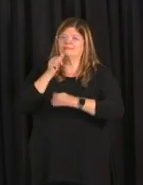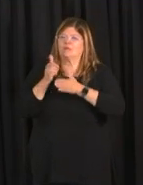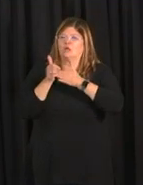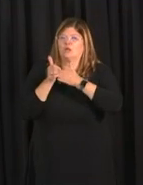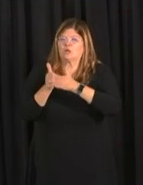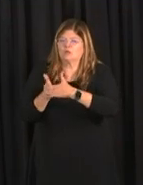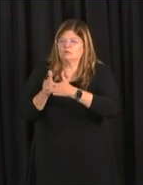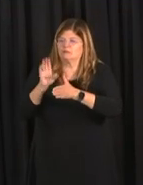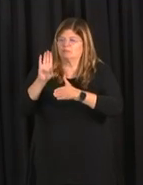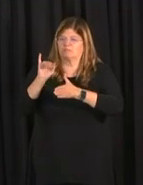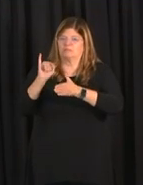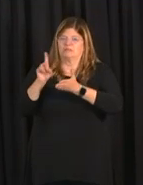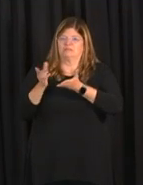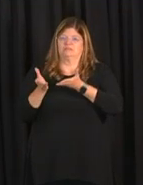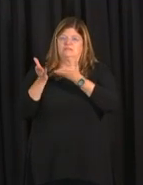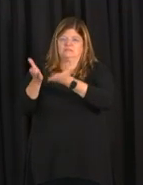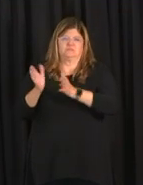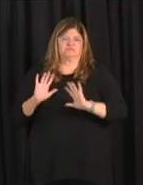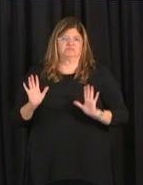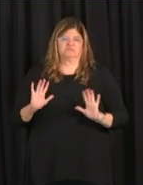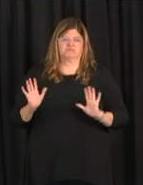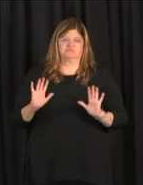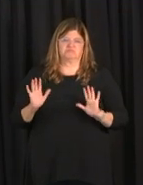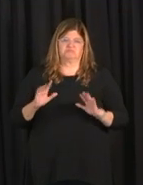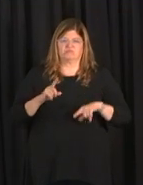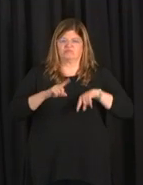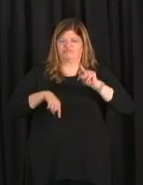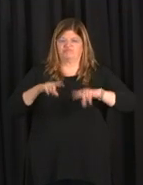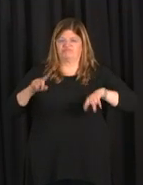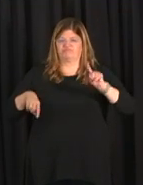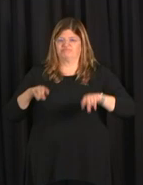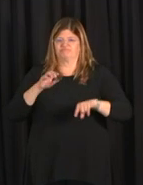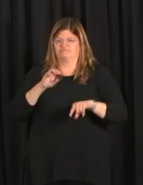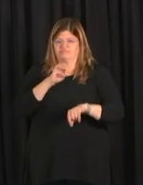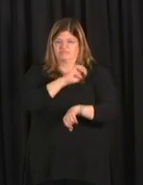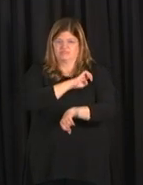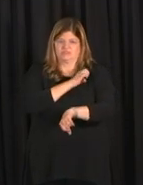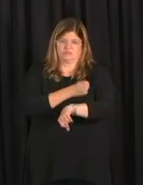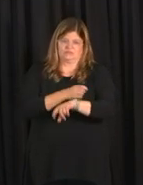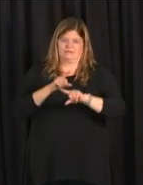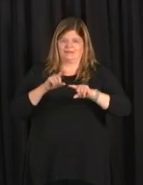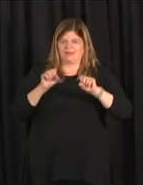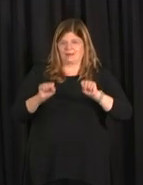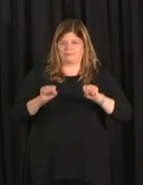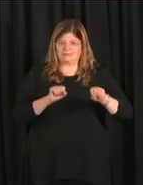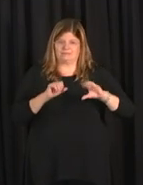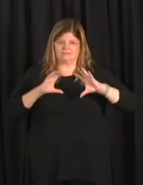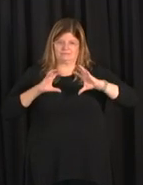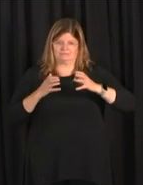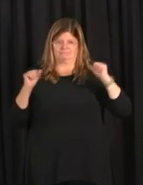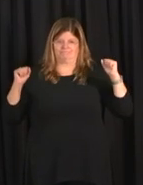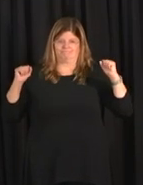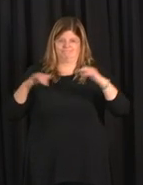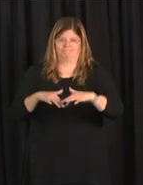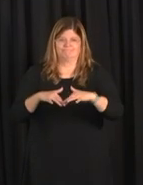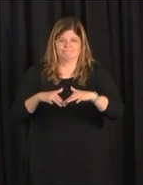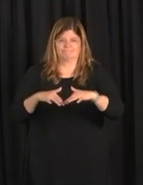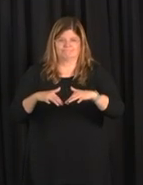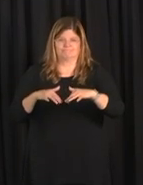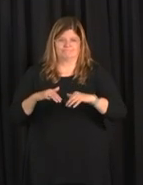in the bid, but a very diverse and energetic and very capable group came